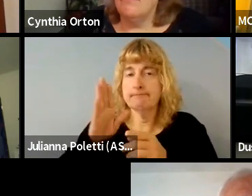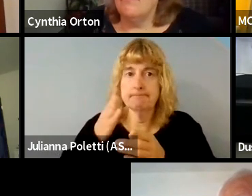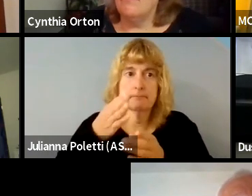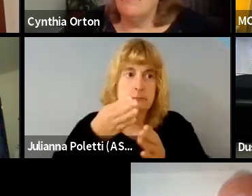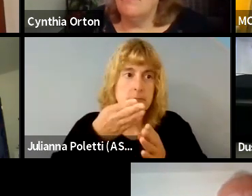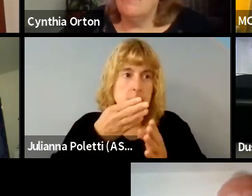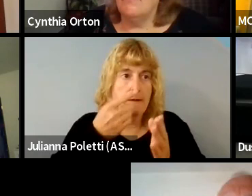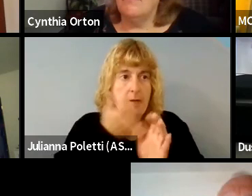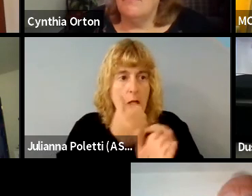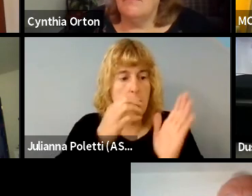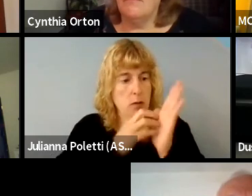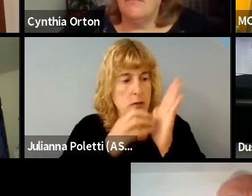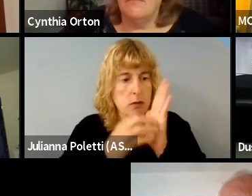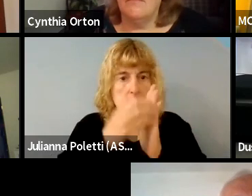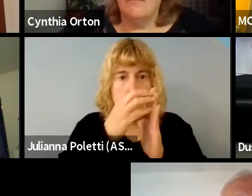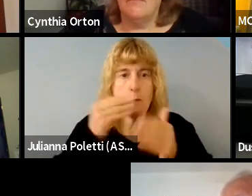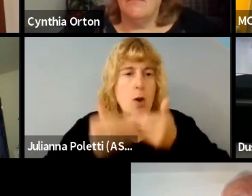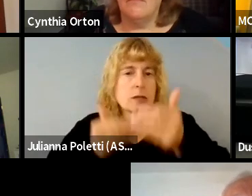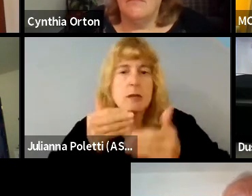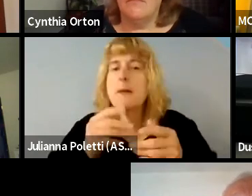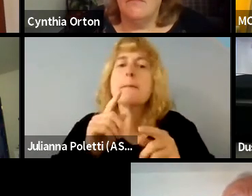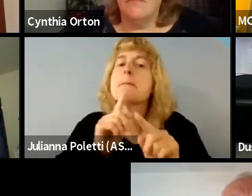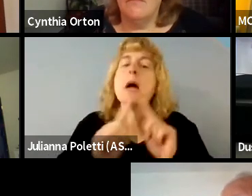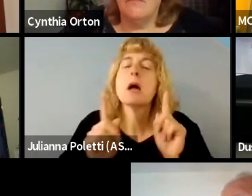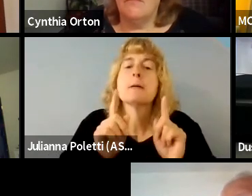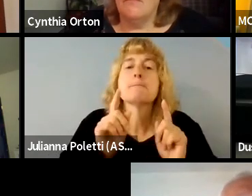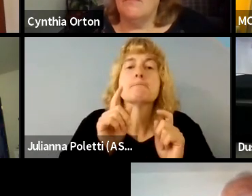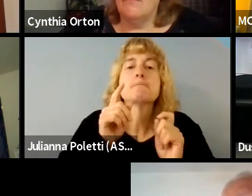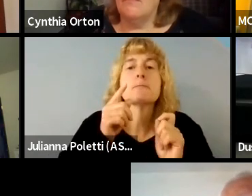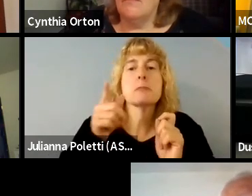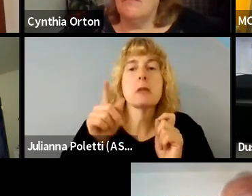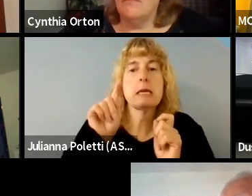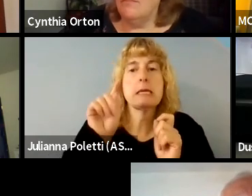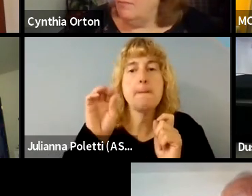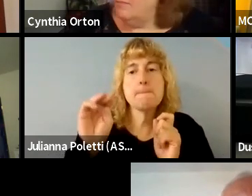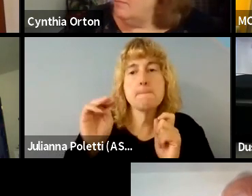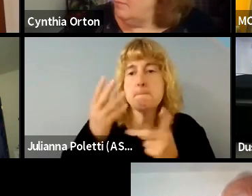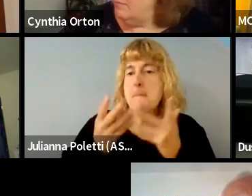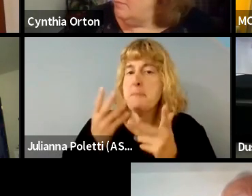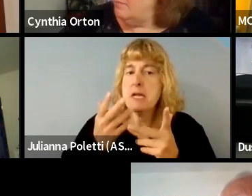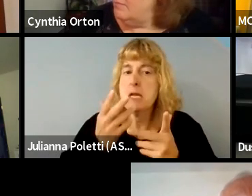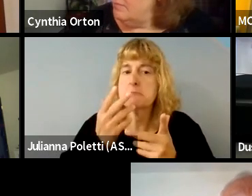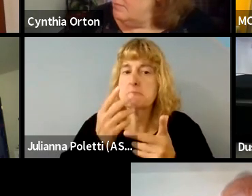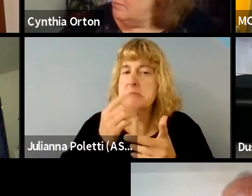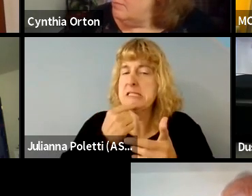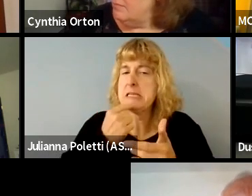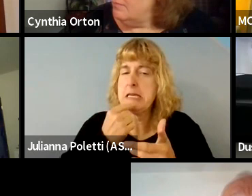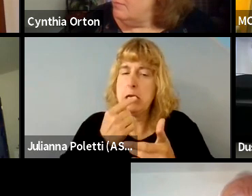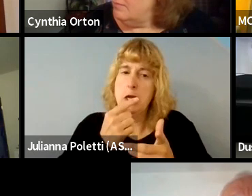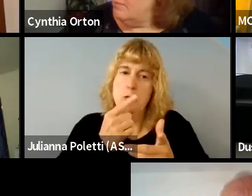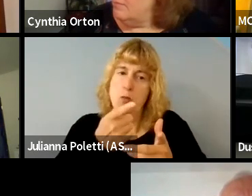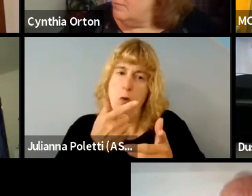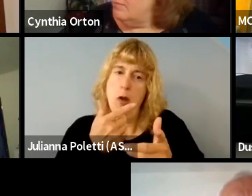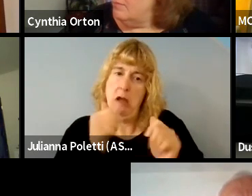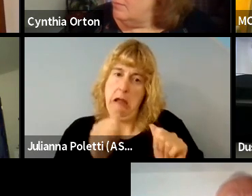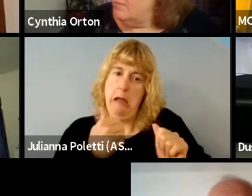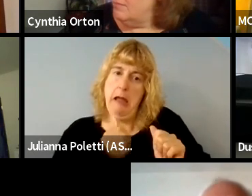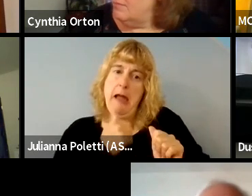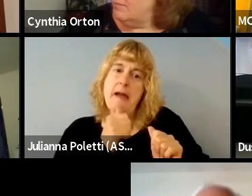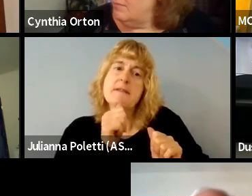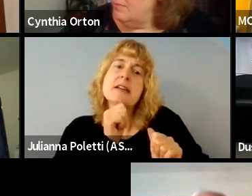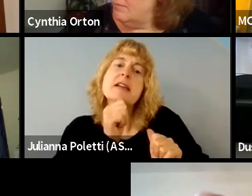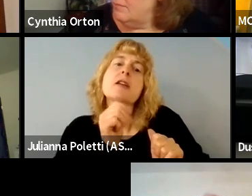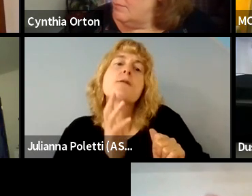but rather Tom thought that there may very well be able to be kind of informal, I don't know, it's